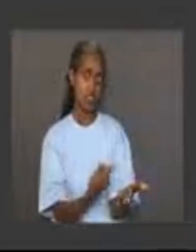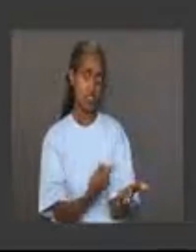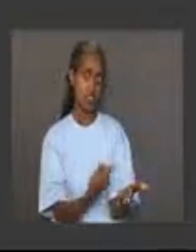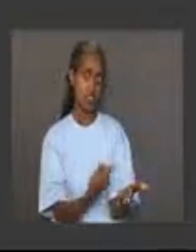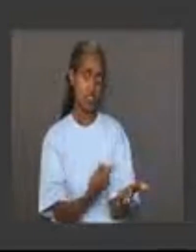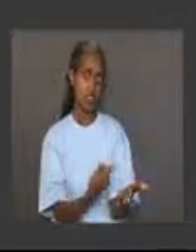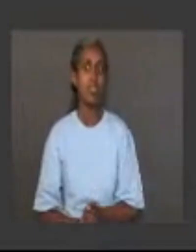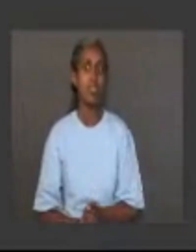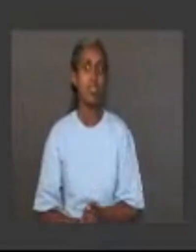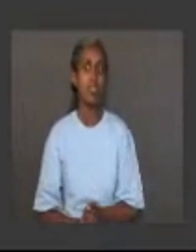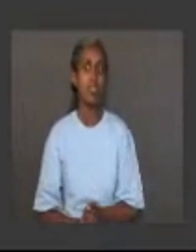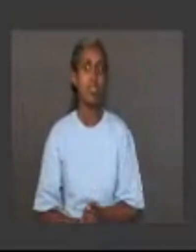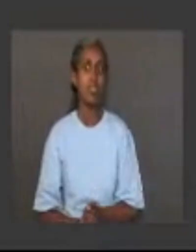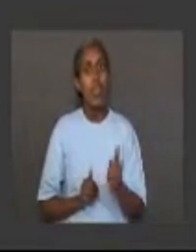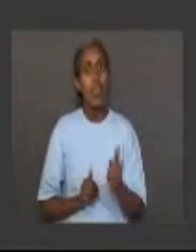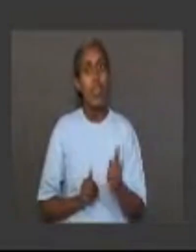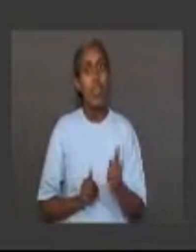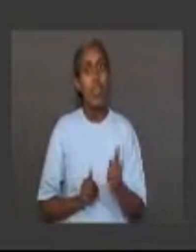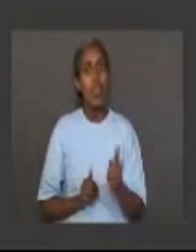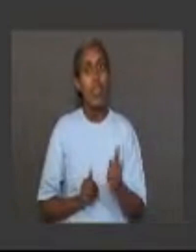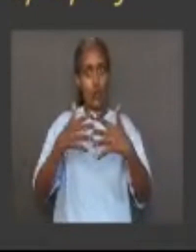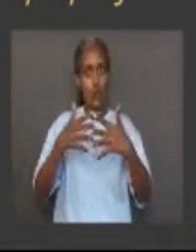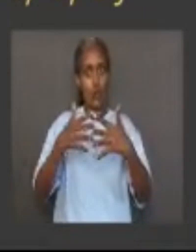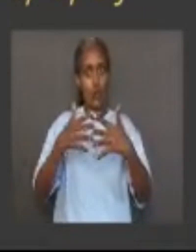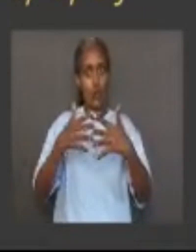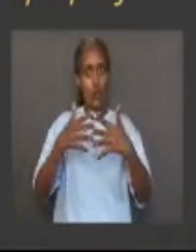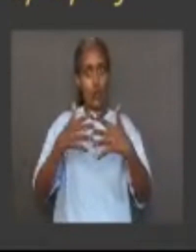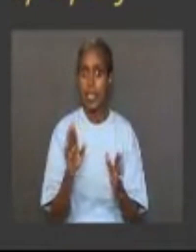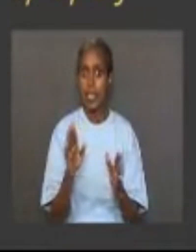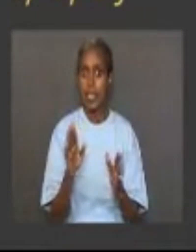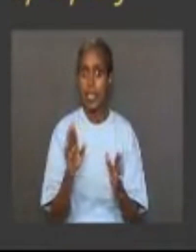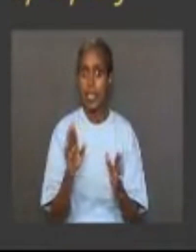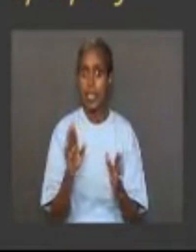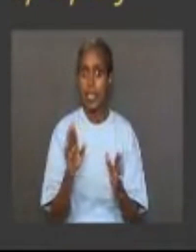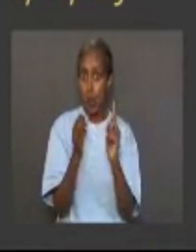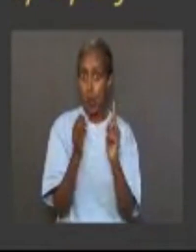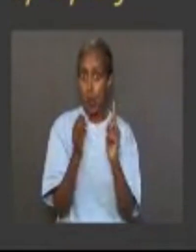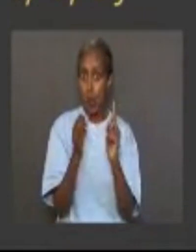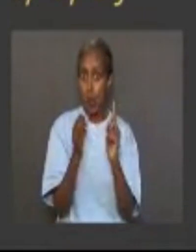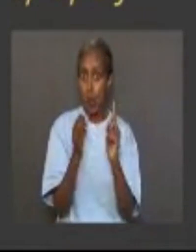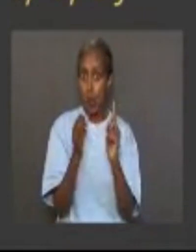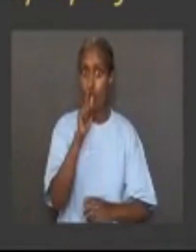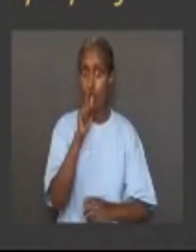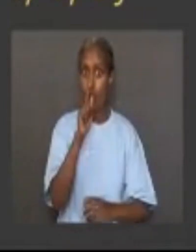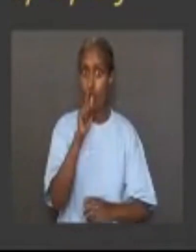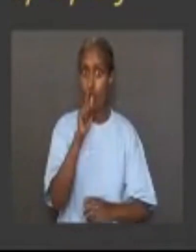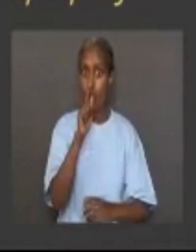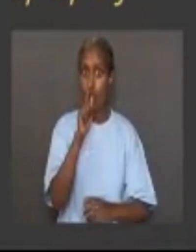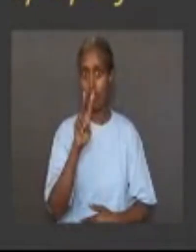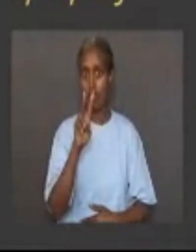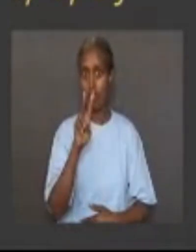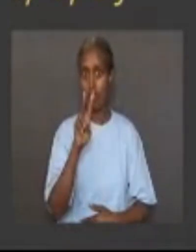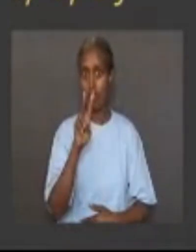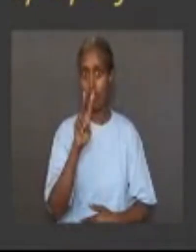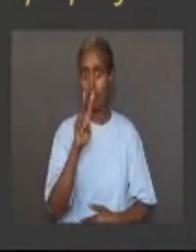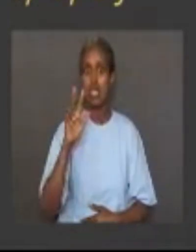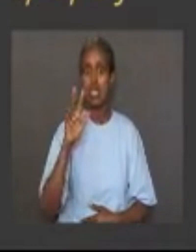A union B is the set containing 1, 2,